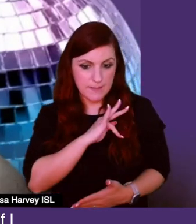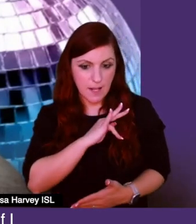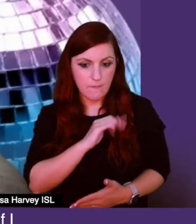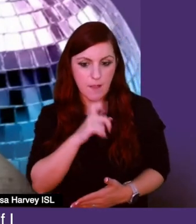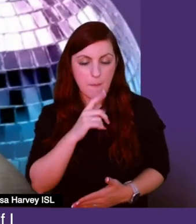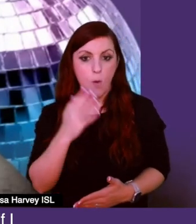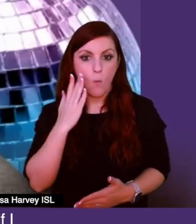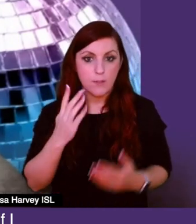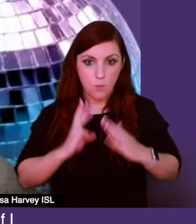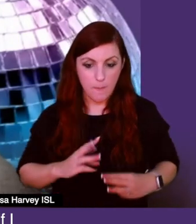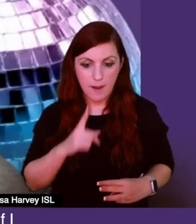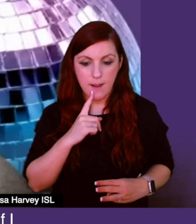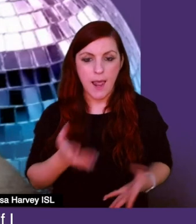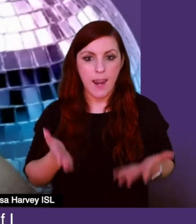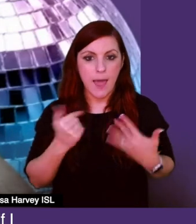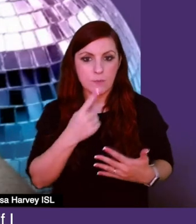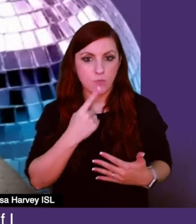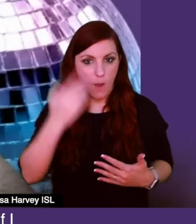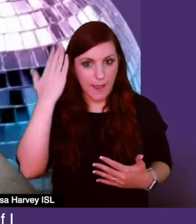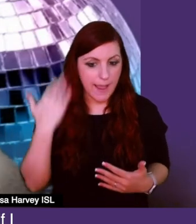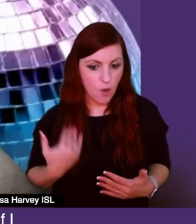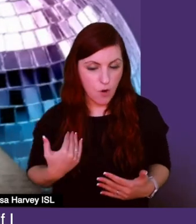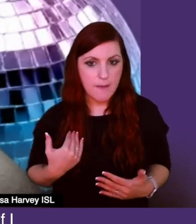I'm a white woman with light brown hair,